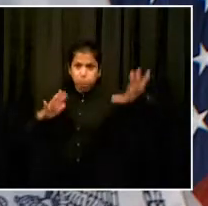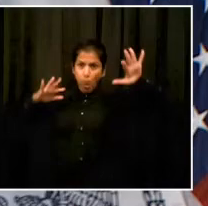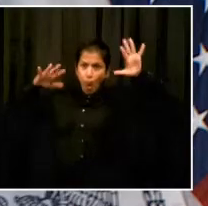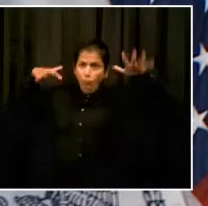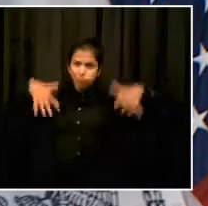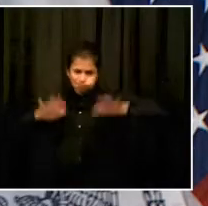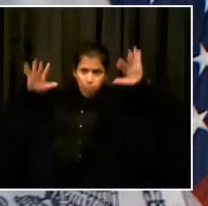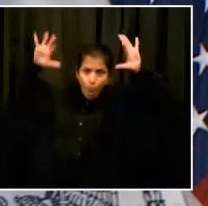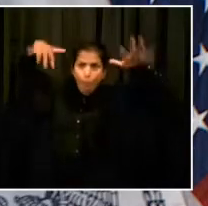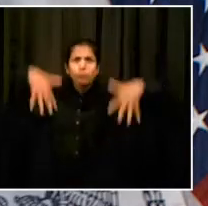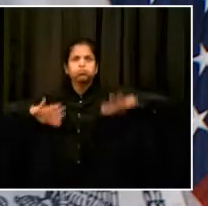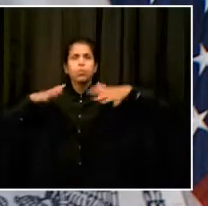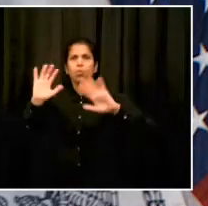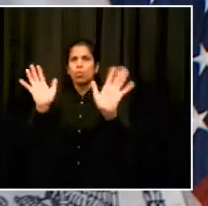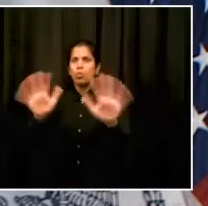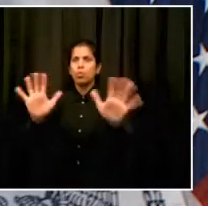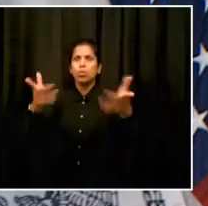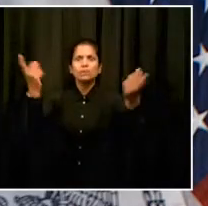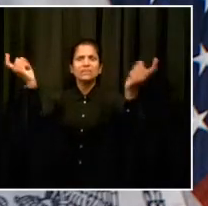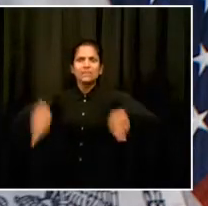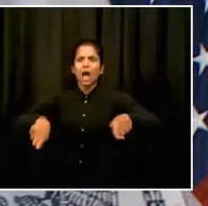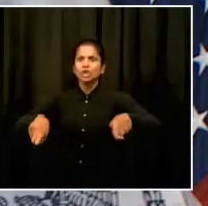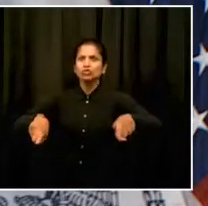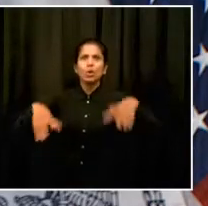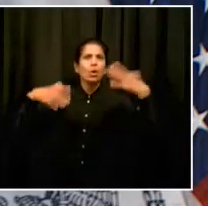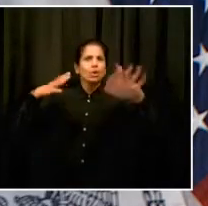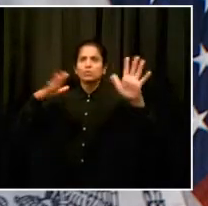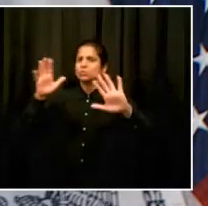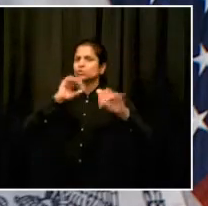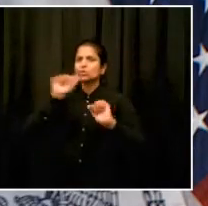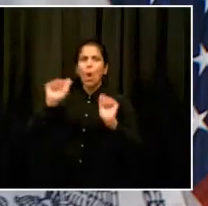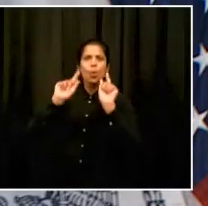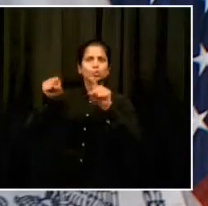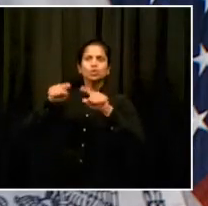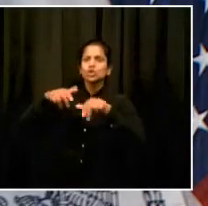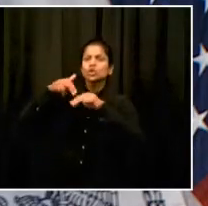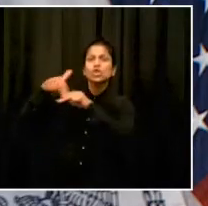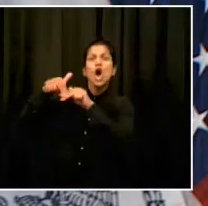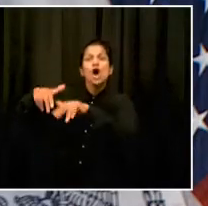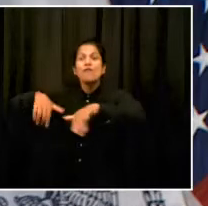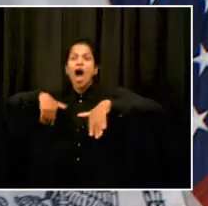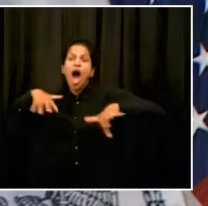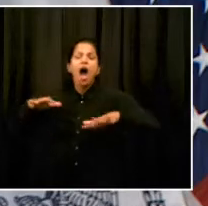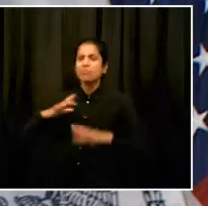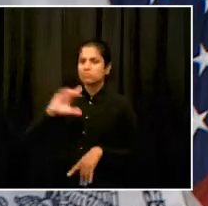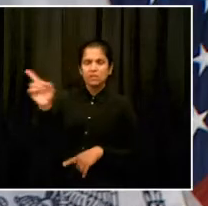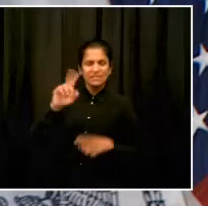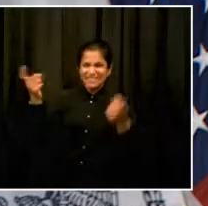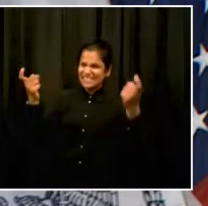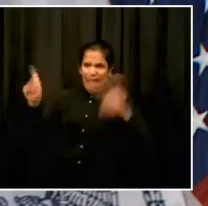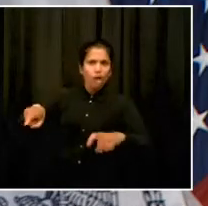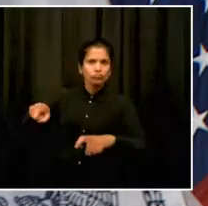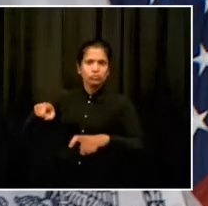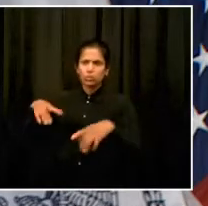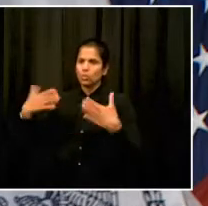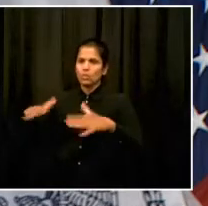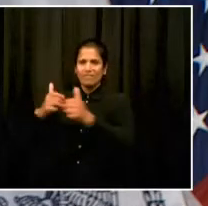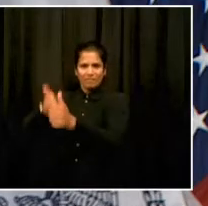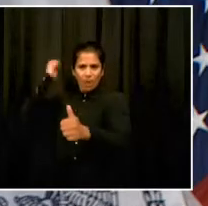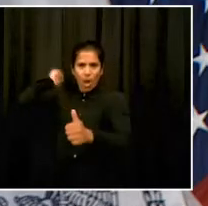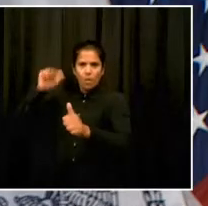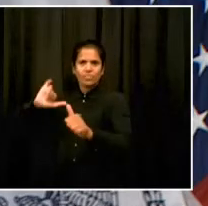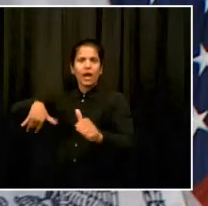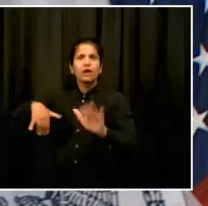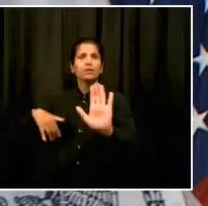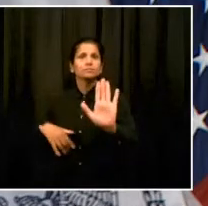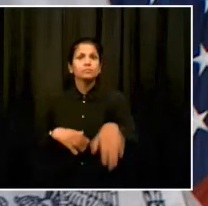So please, everyone, take this really, really seriously. If you need more information, you can turn to 311 at all times.